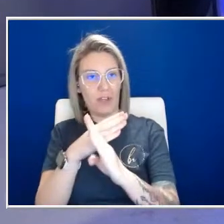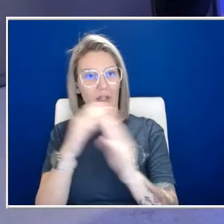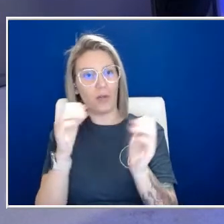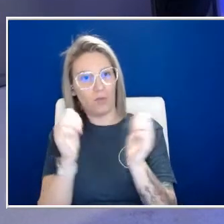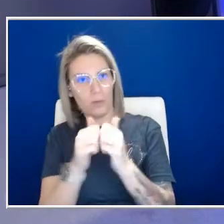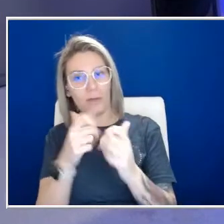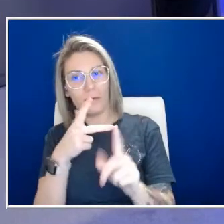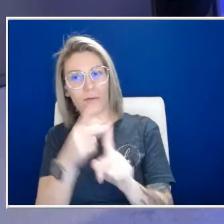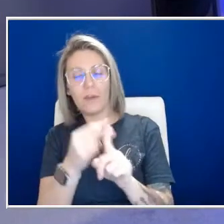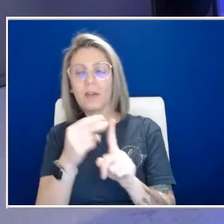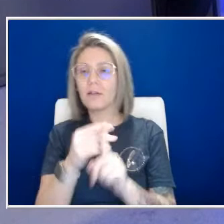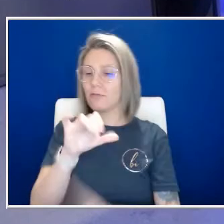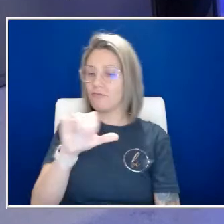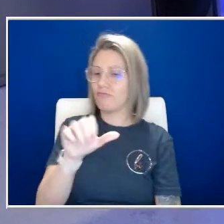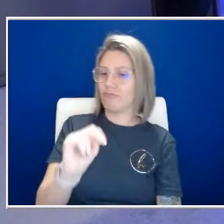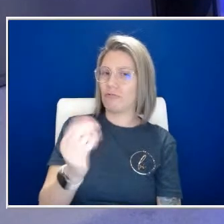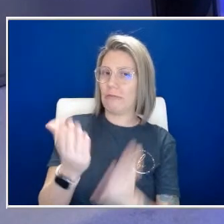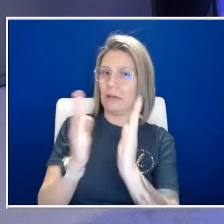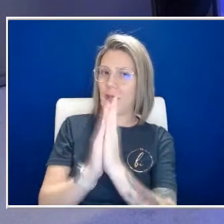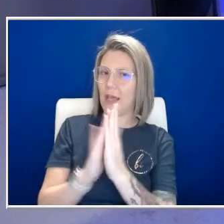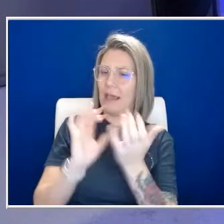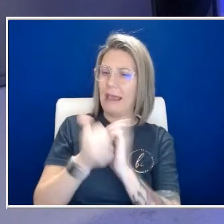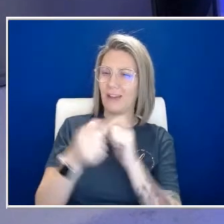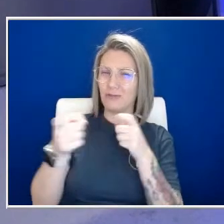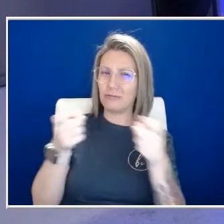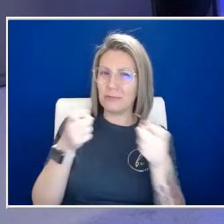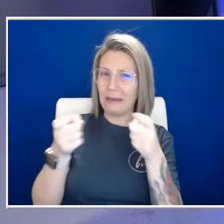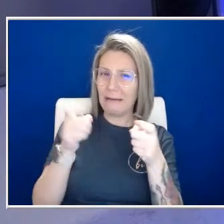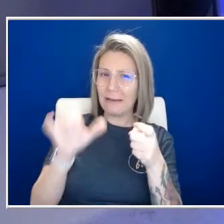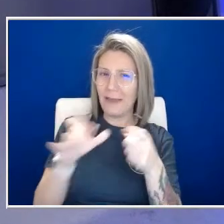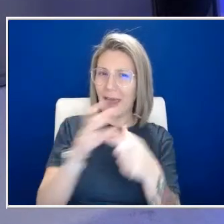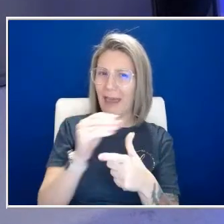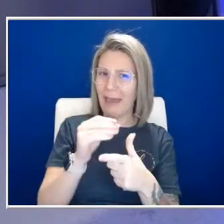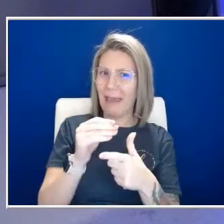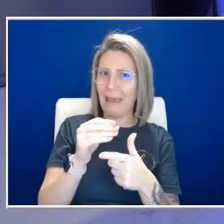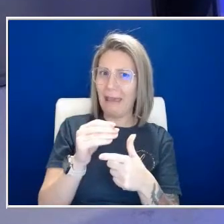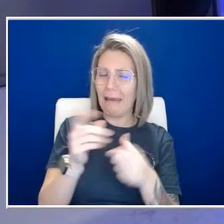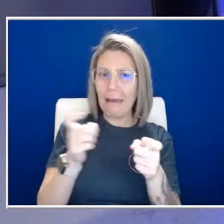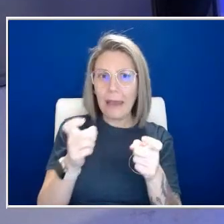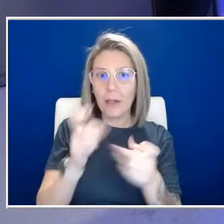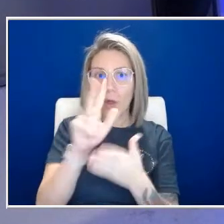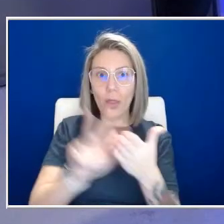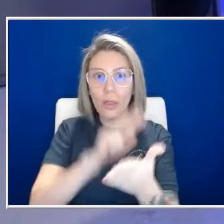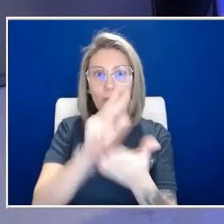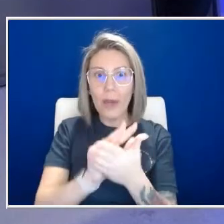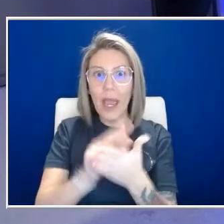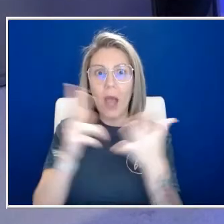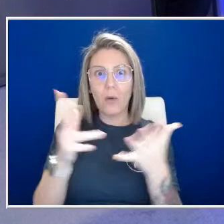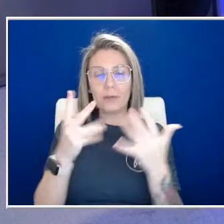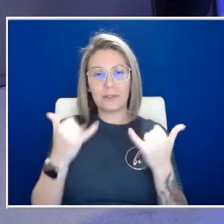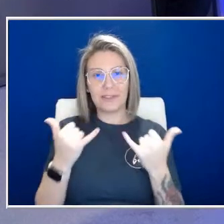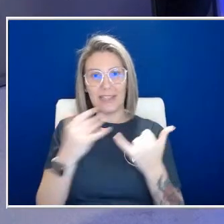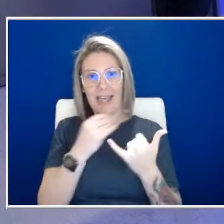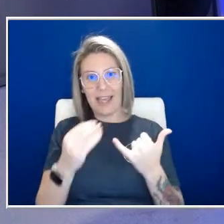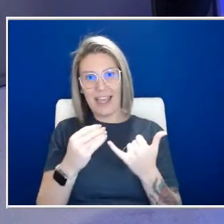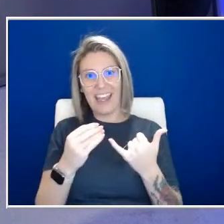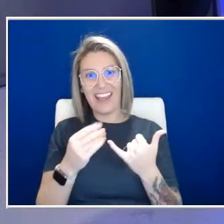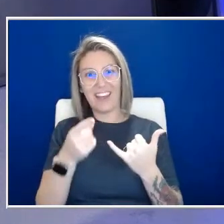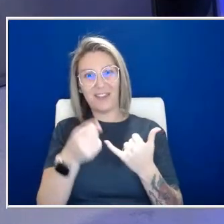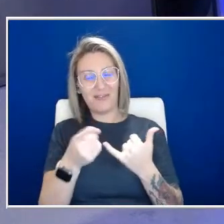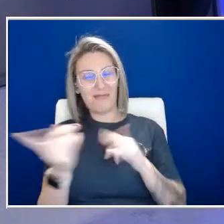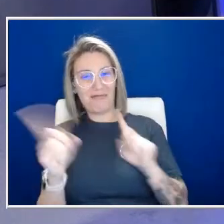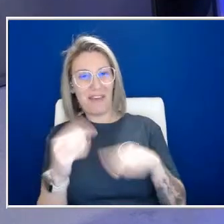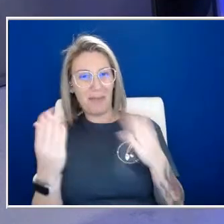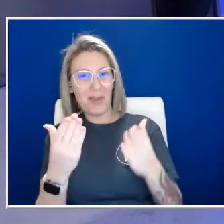this treatment while also living 3 hours away? You actually came up today for some treatment, so we're glad you got to stop by here first, but that's a